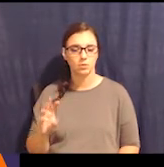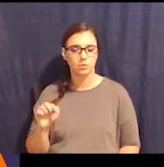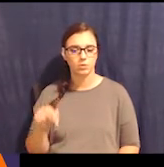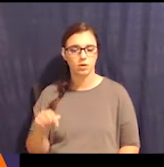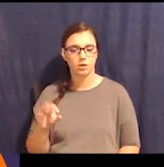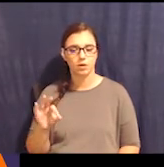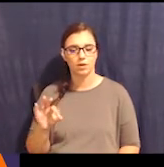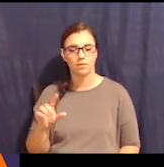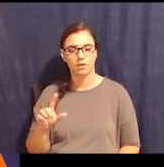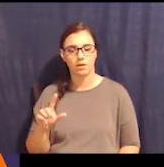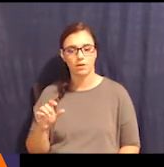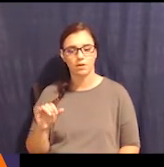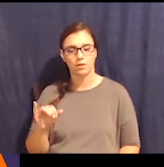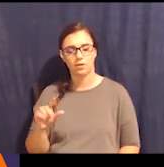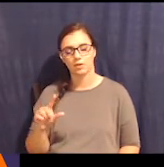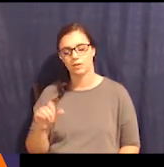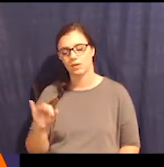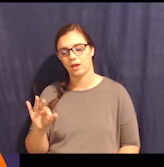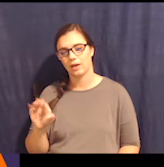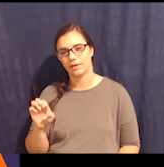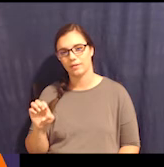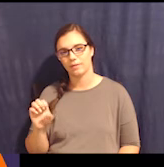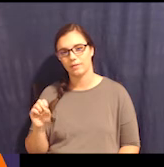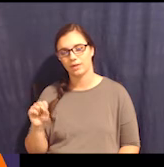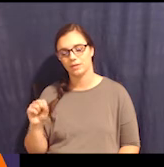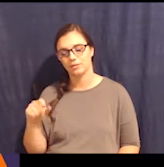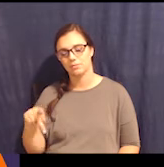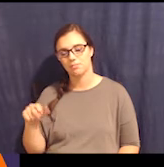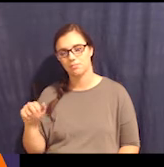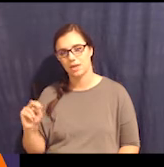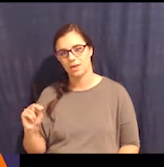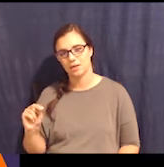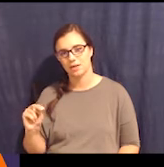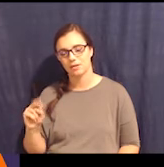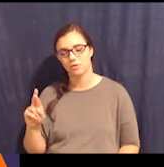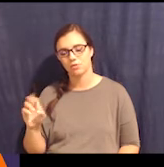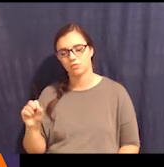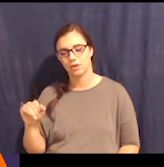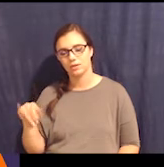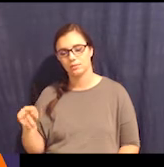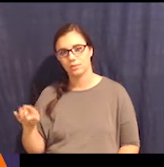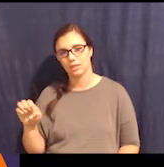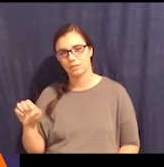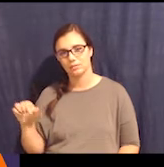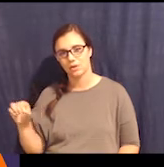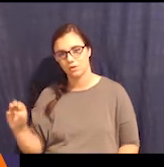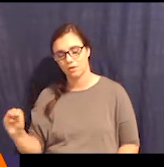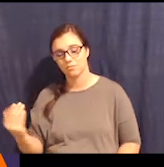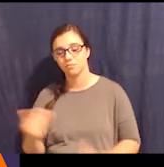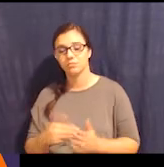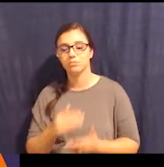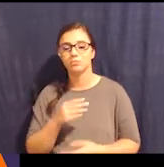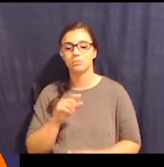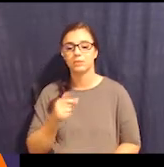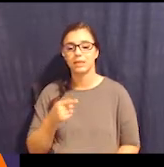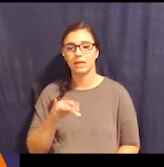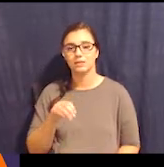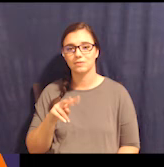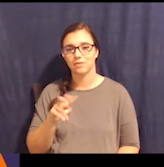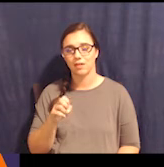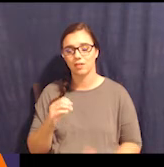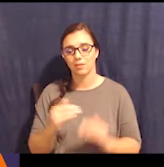www.flifespanrespite.com. Finally, the website for the Gainesville Peer Respite that we talked about early in our presentation, which